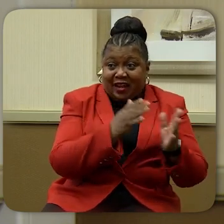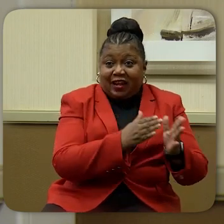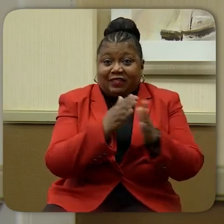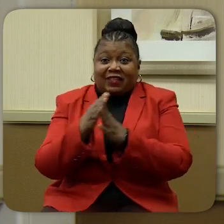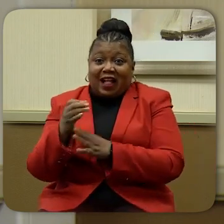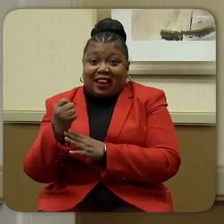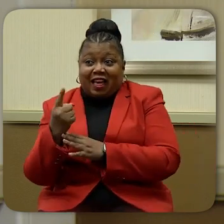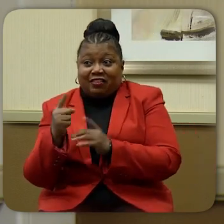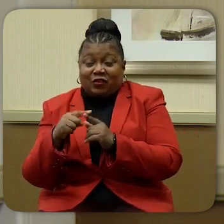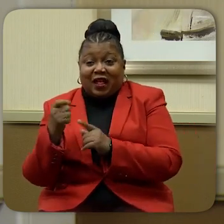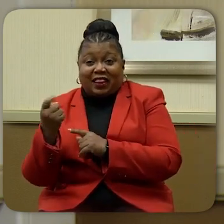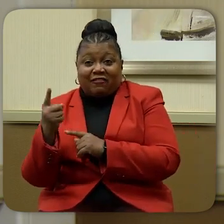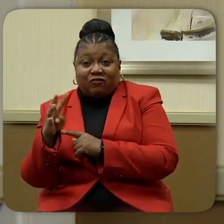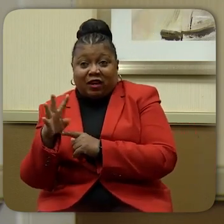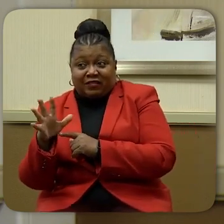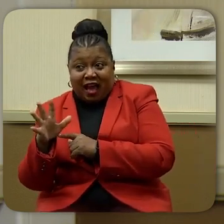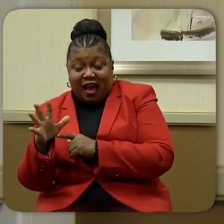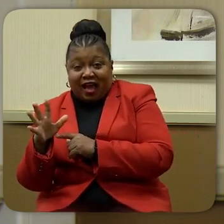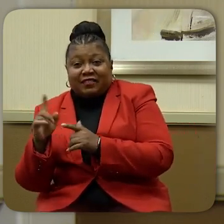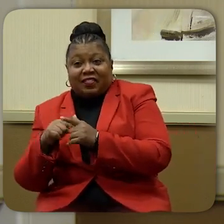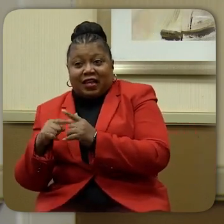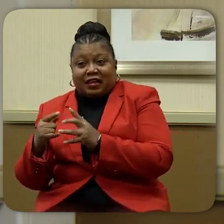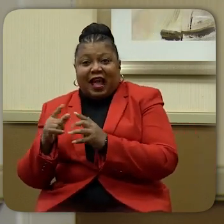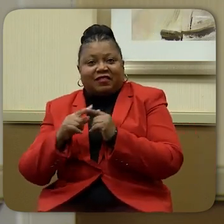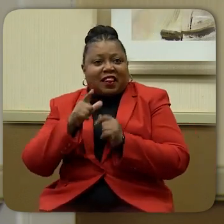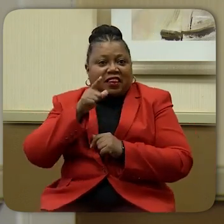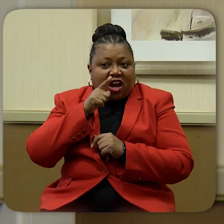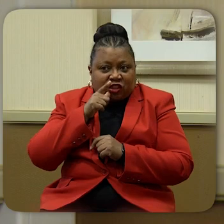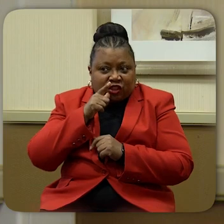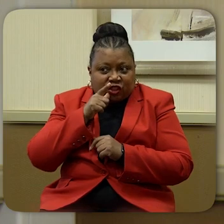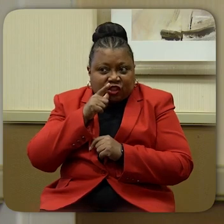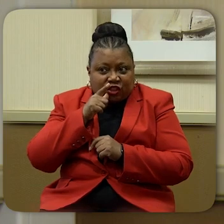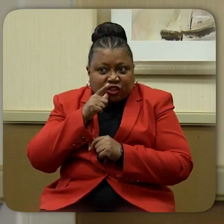go from 11 to 11:45, and then have lunch.